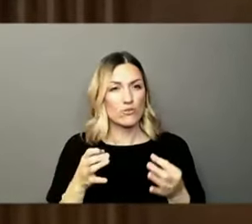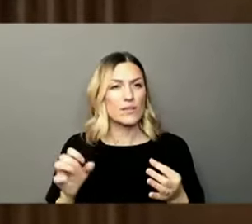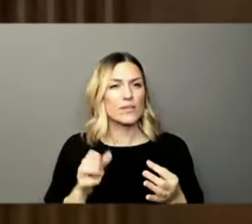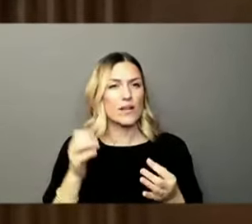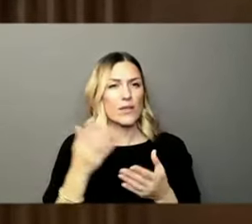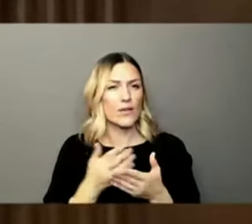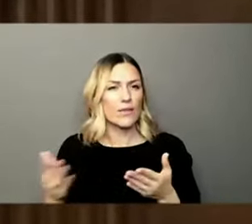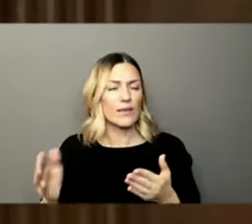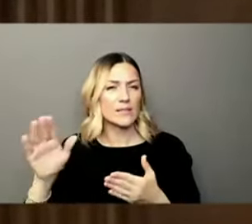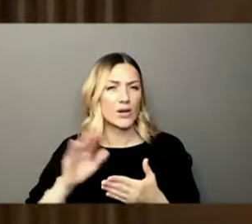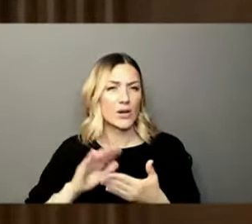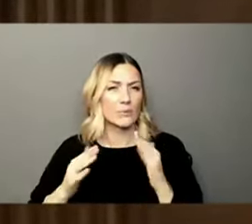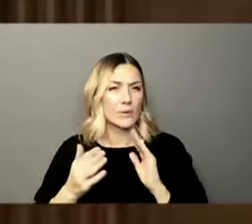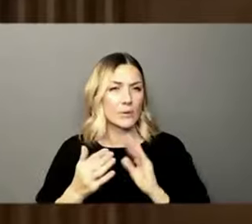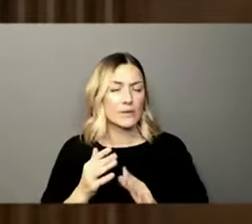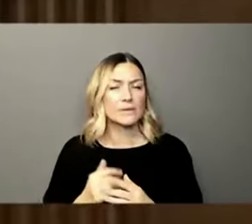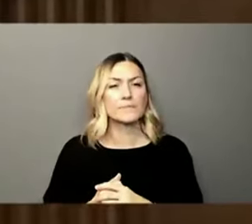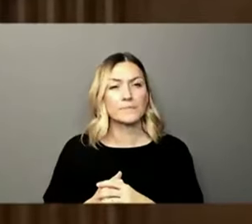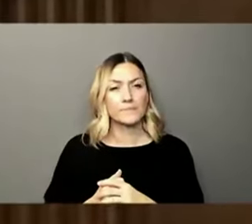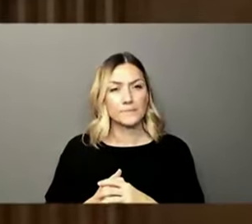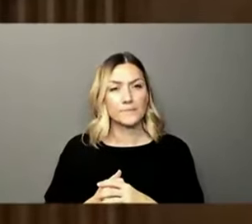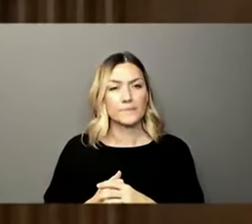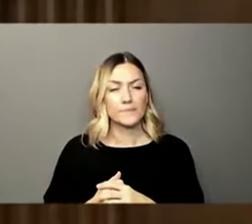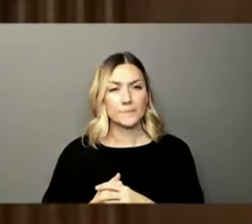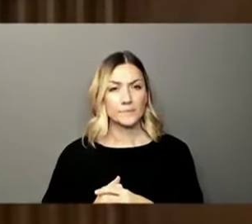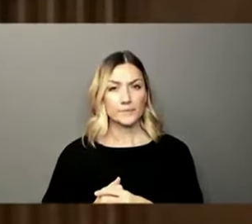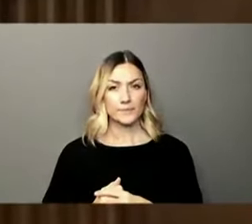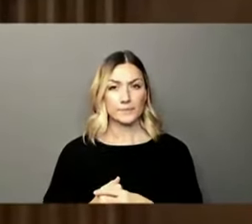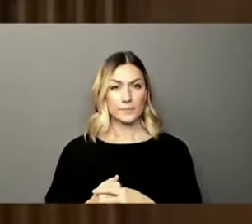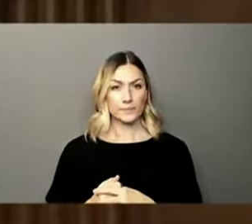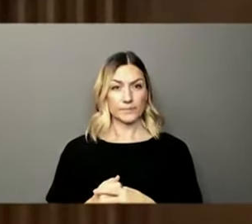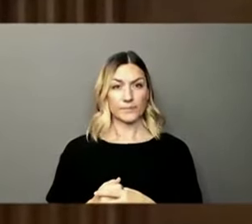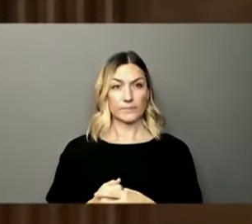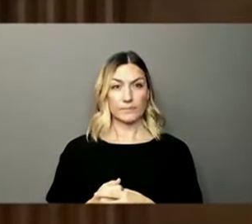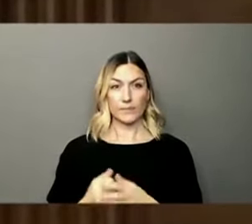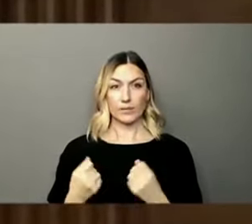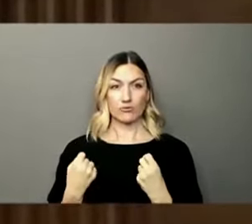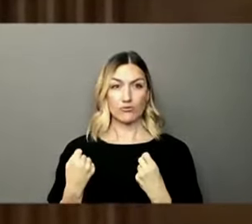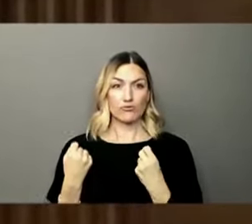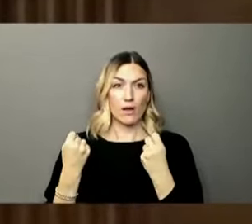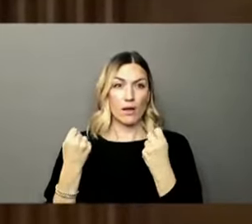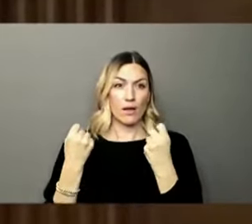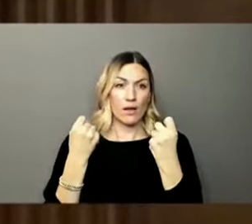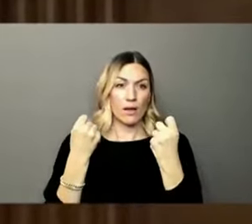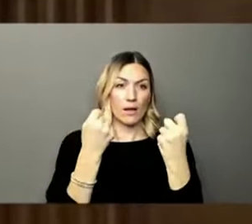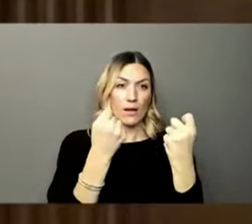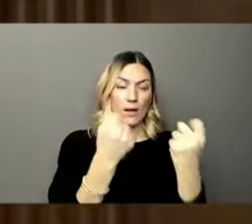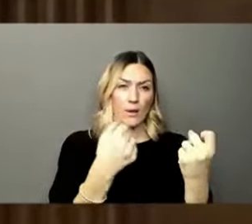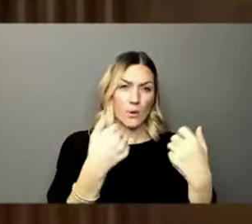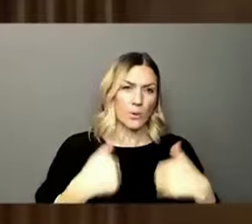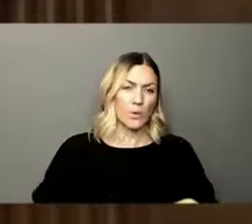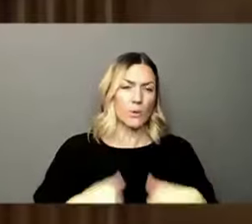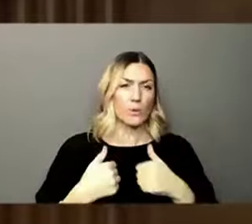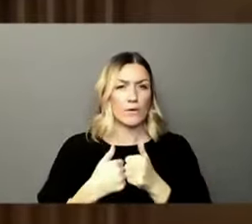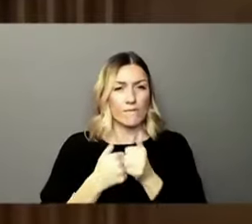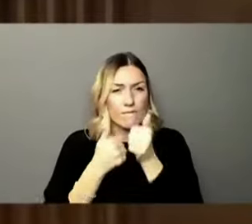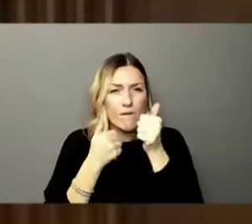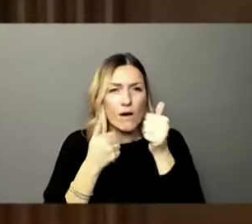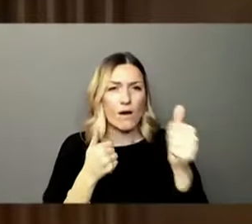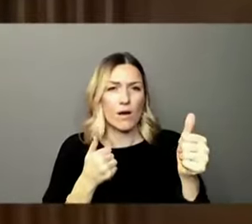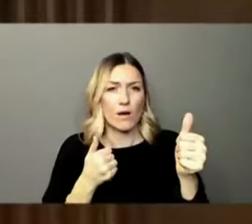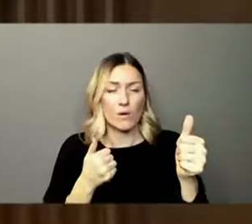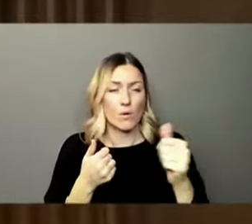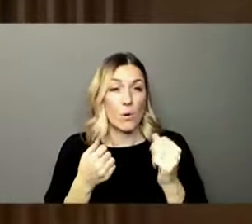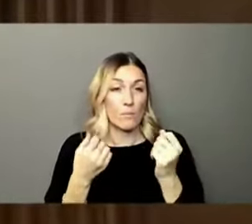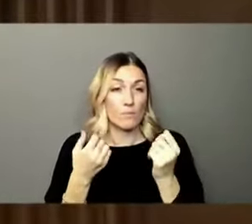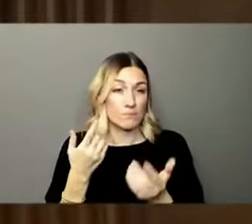community. I think, you know, they have to drive miles and miles and miles to come to a center. Or they can't drive at